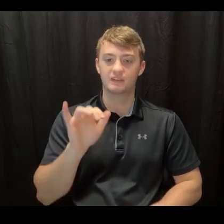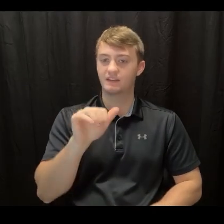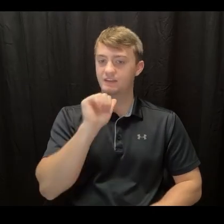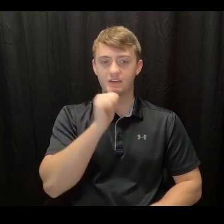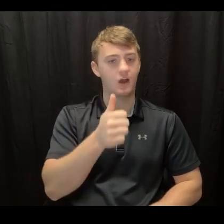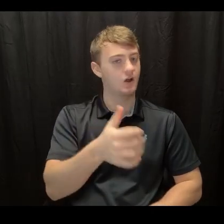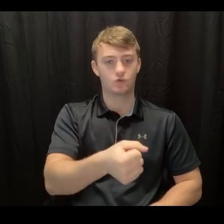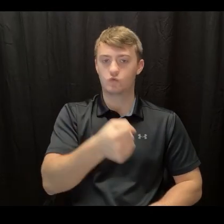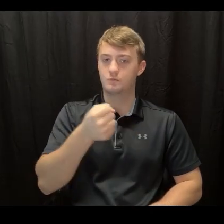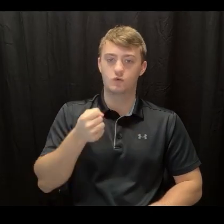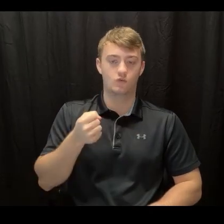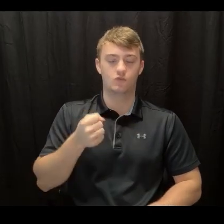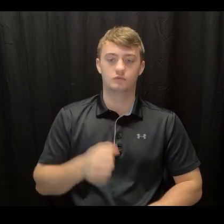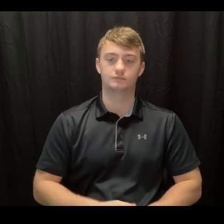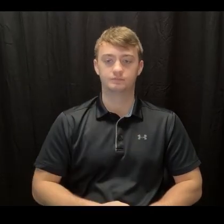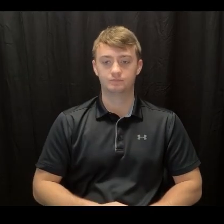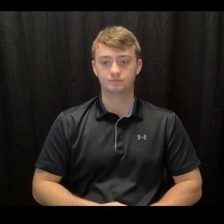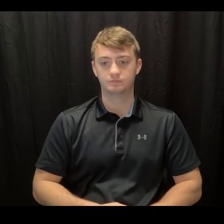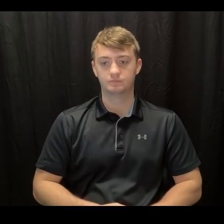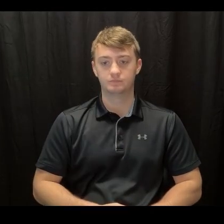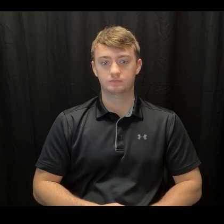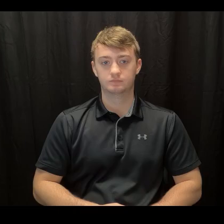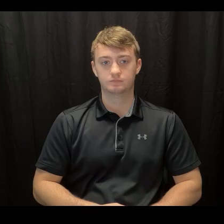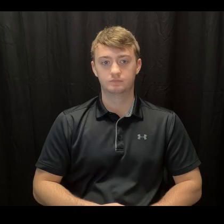This is not a removal.